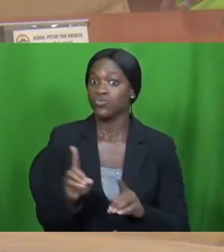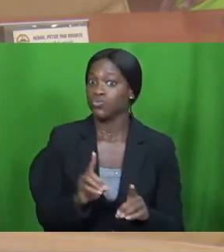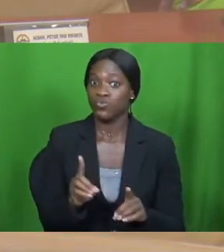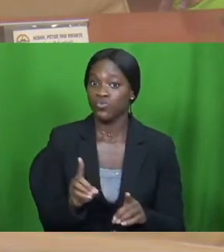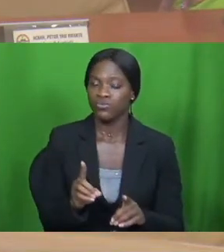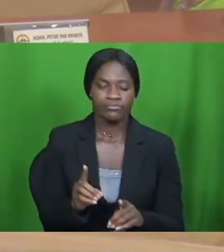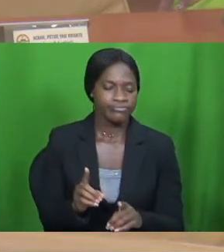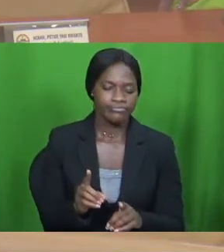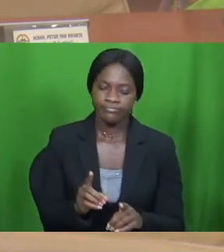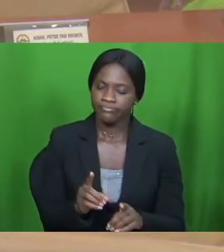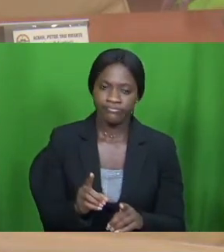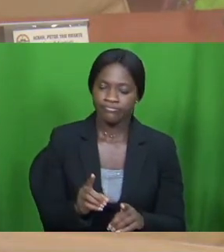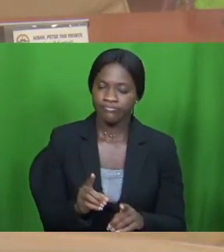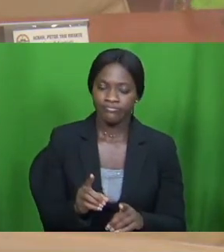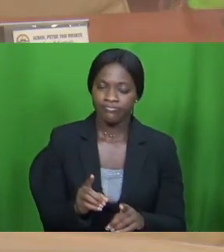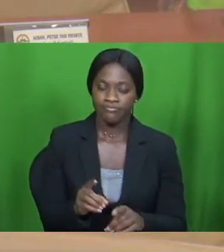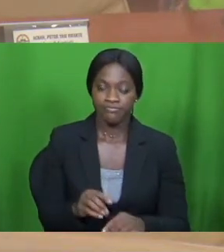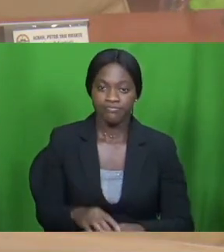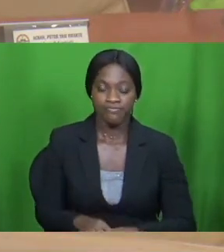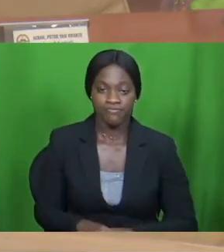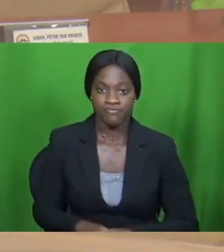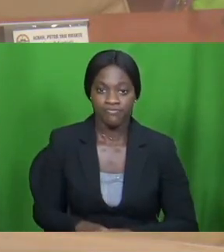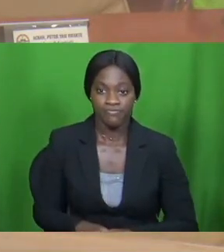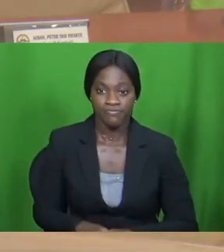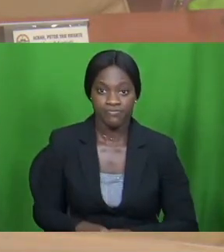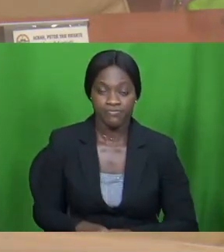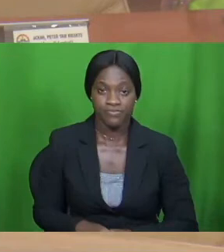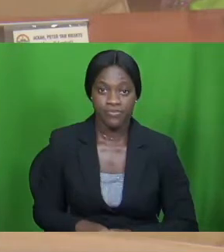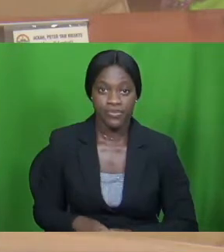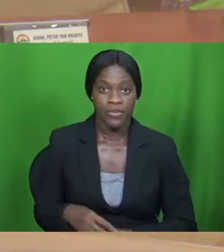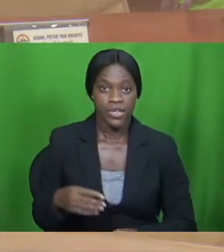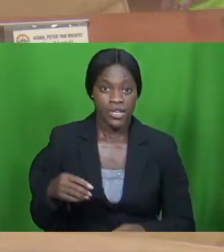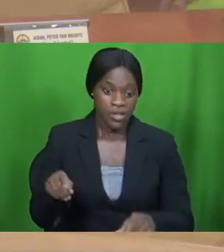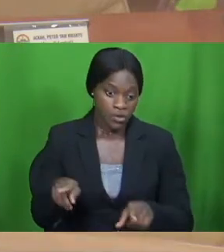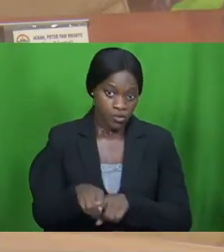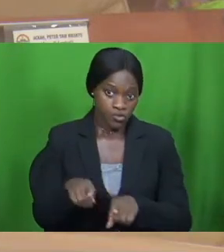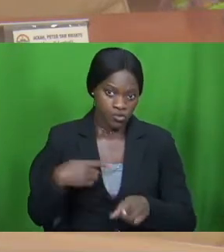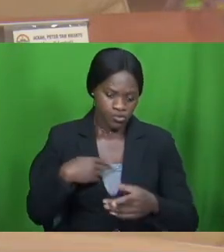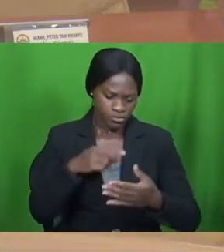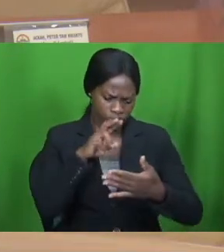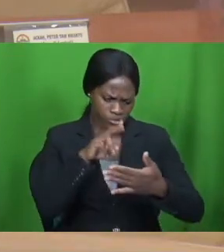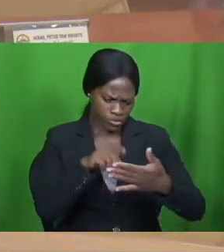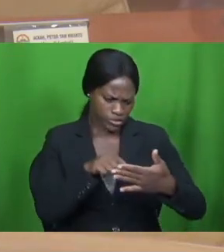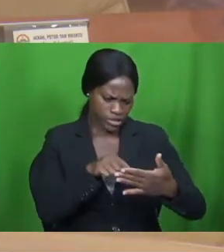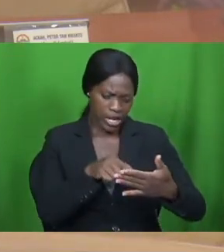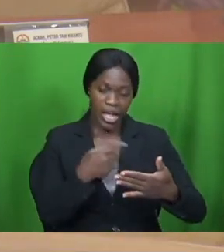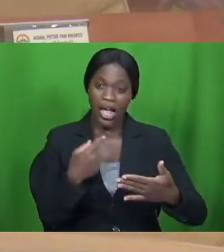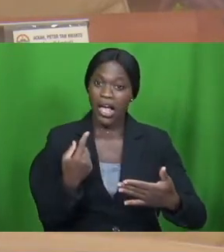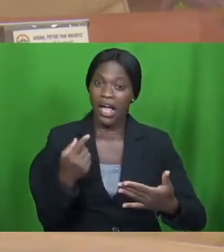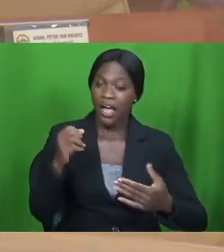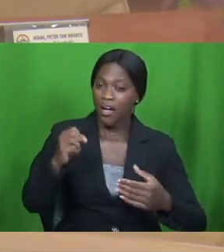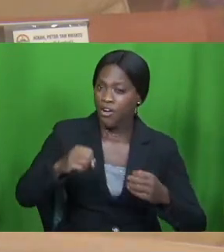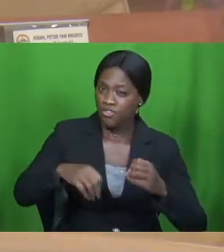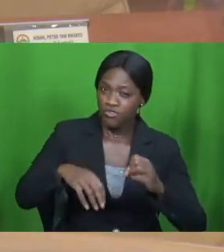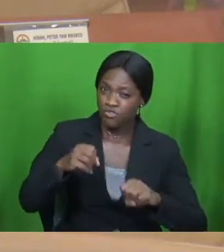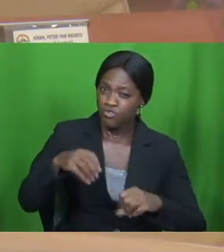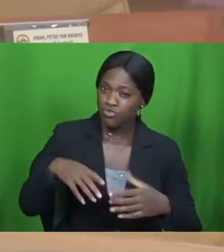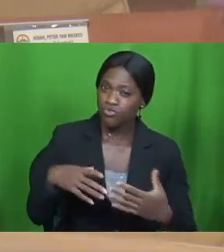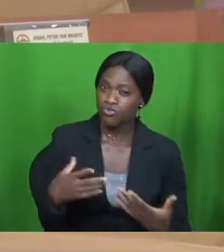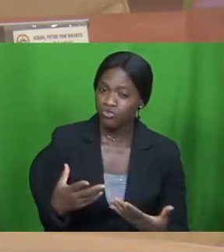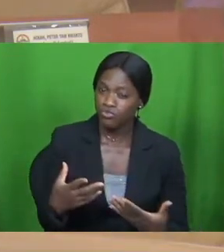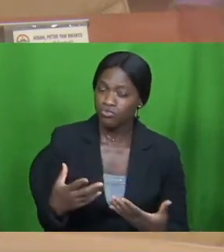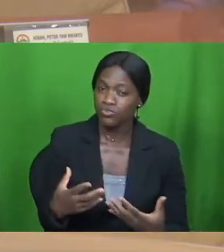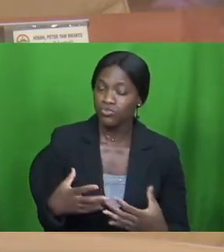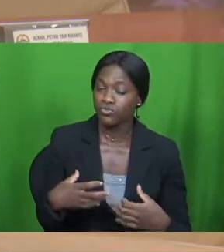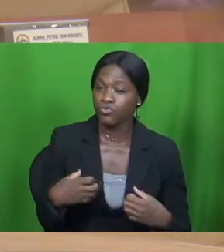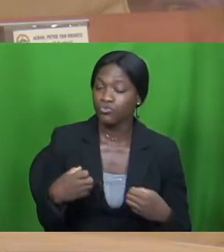former colleague of ours. Mr. Speaker, we also read that he contributed strongly